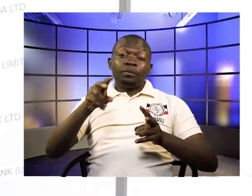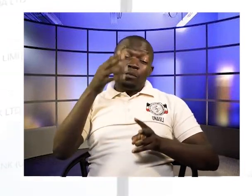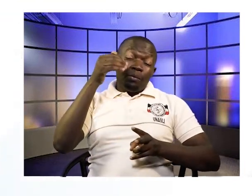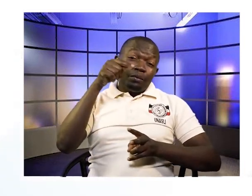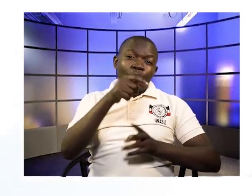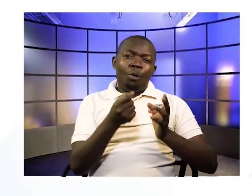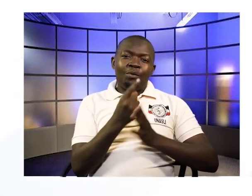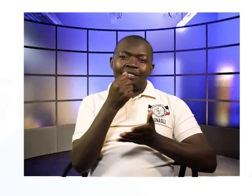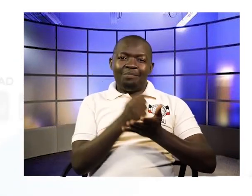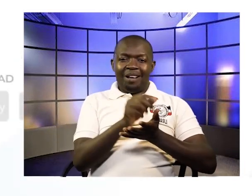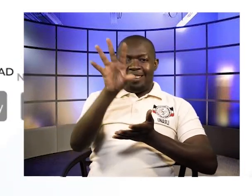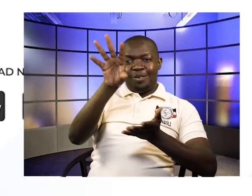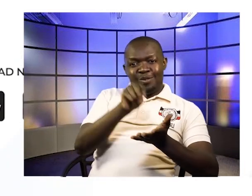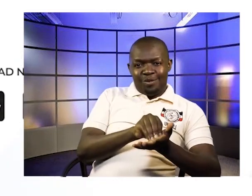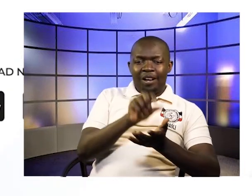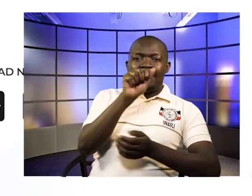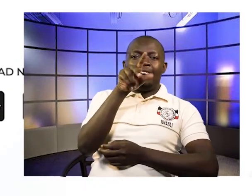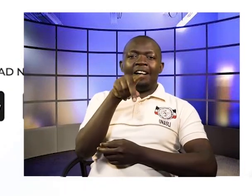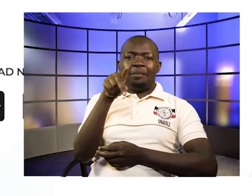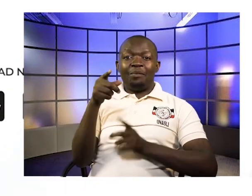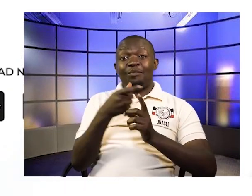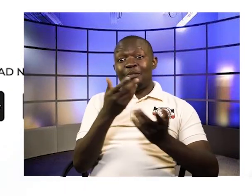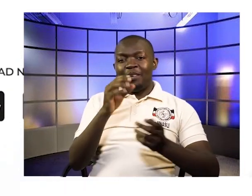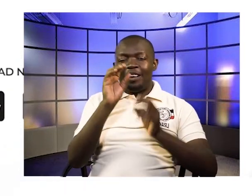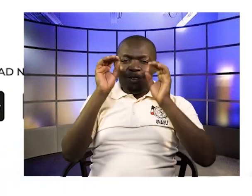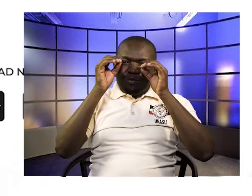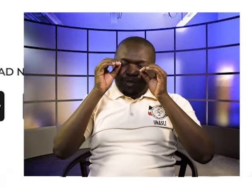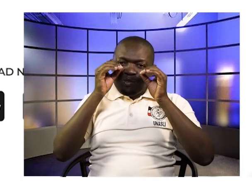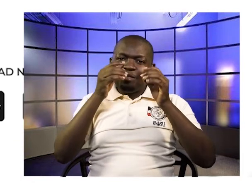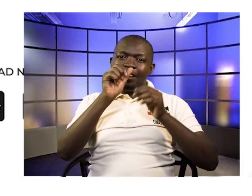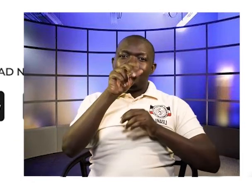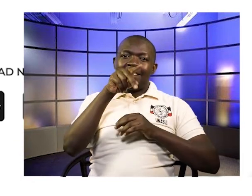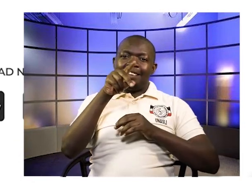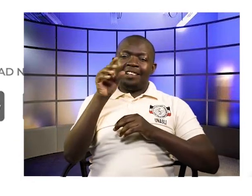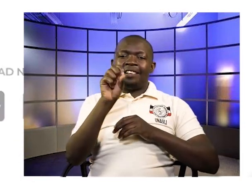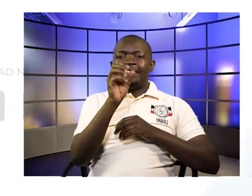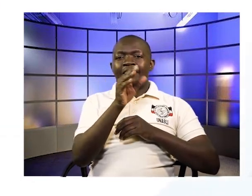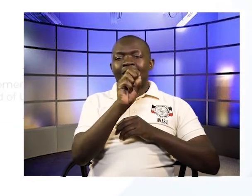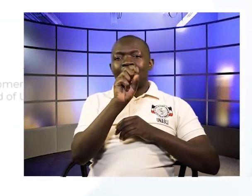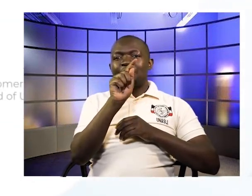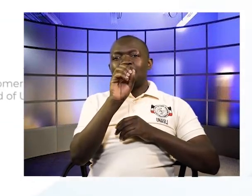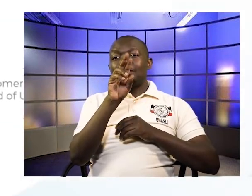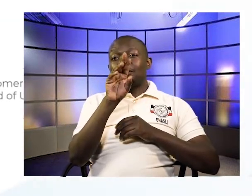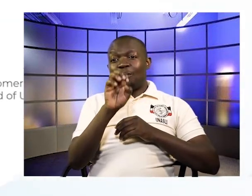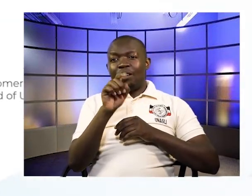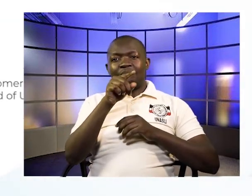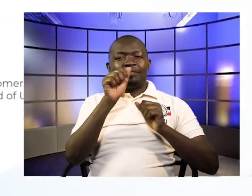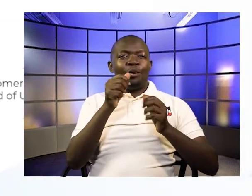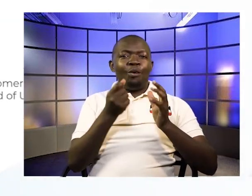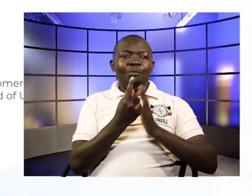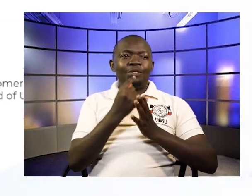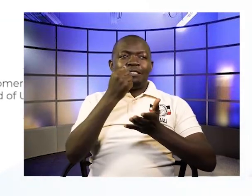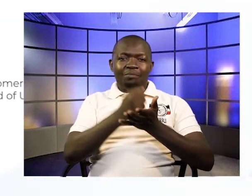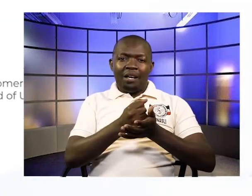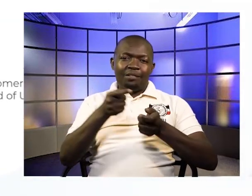app. Download the Opportunity Bank mobile app from Google and App Store and enjoy seamless banking. Opportunity Bank is regulated by the